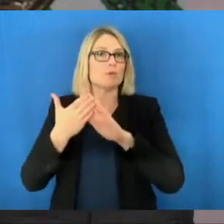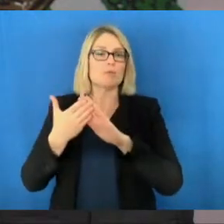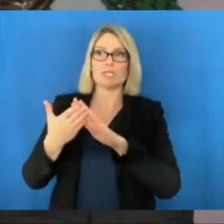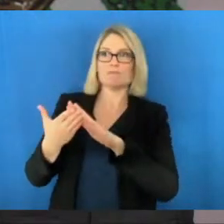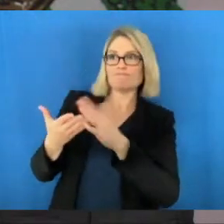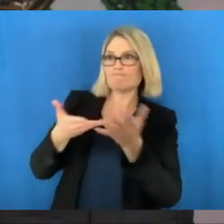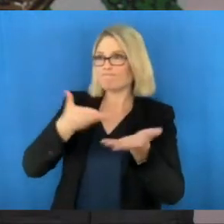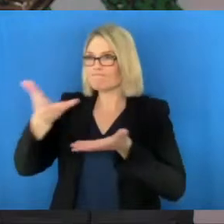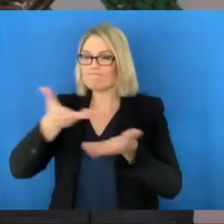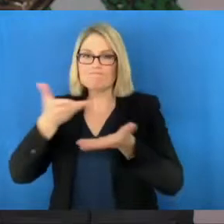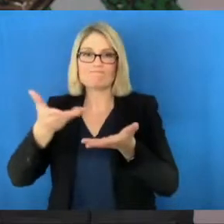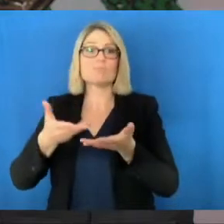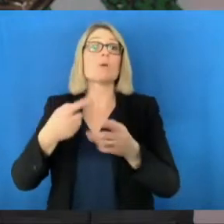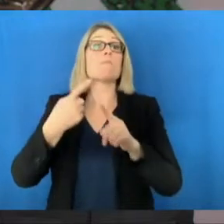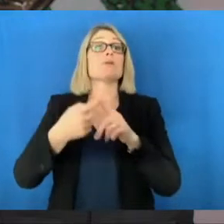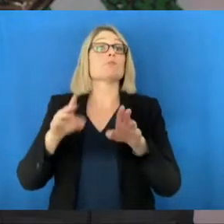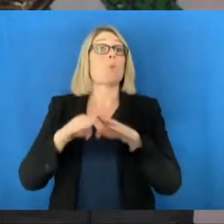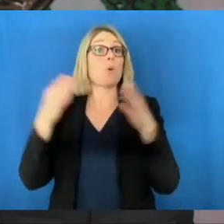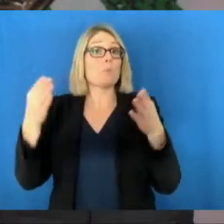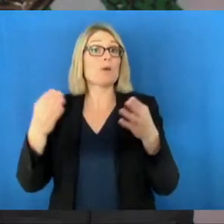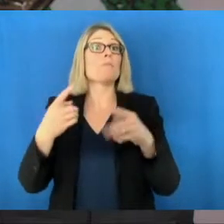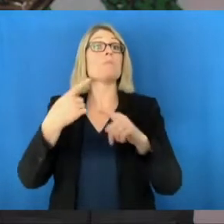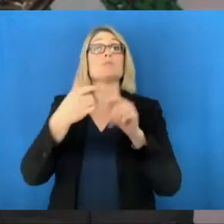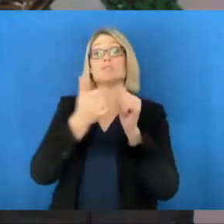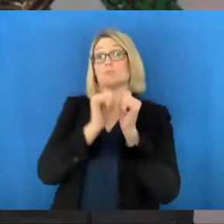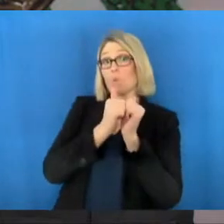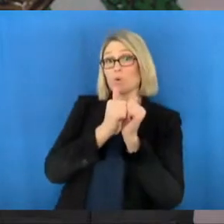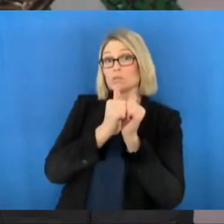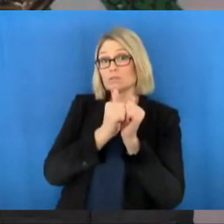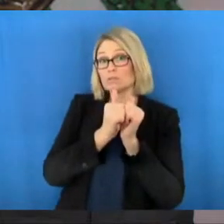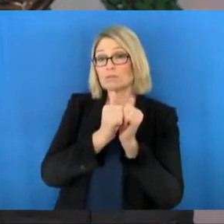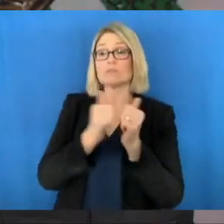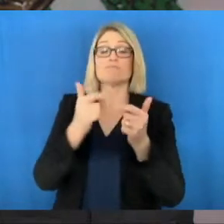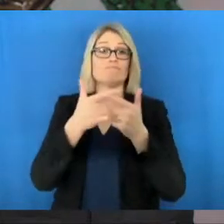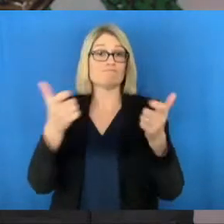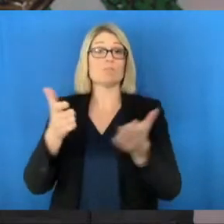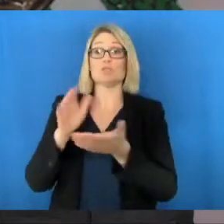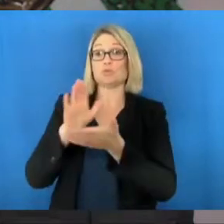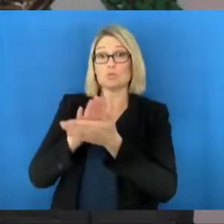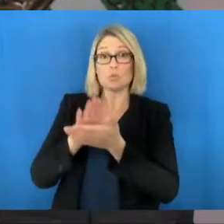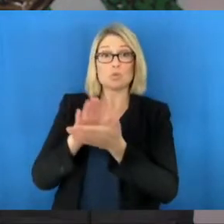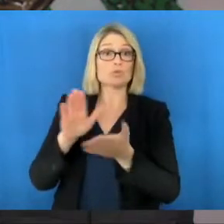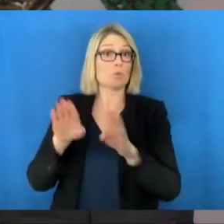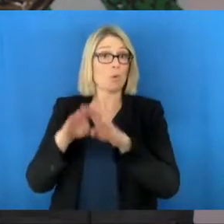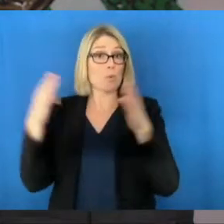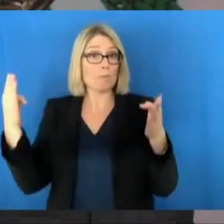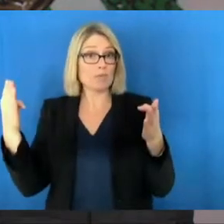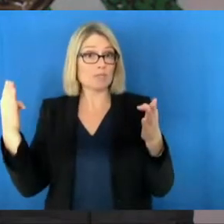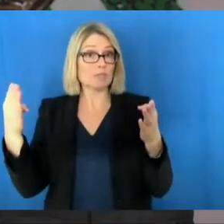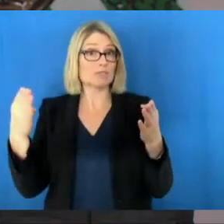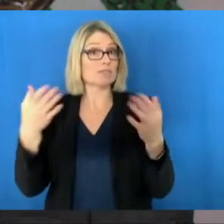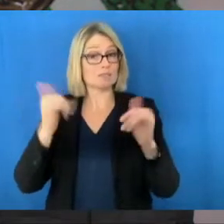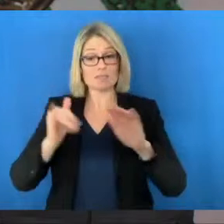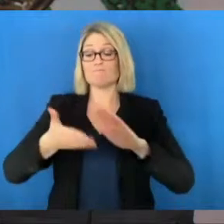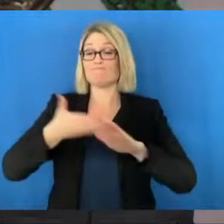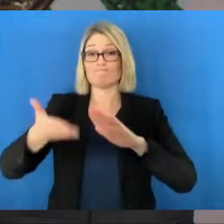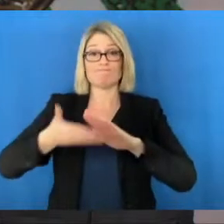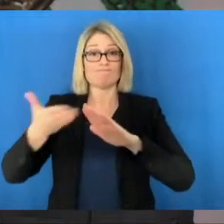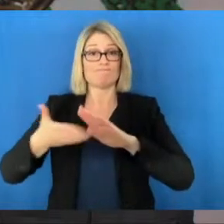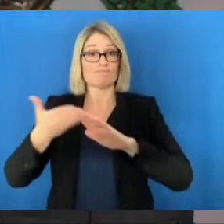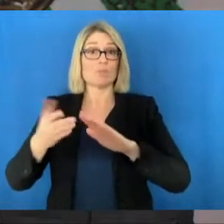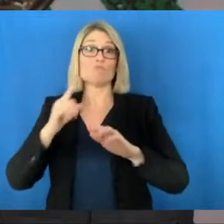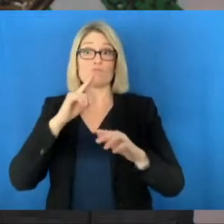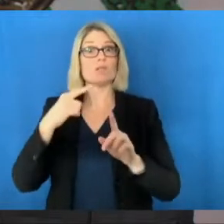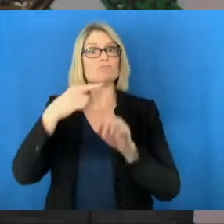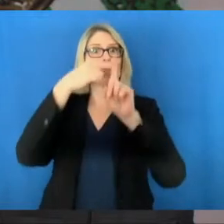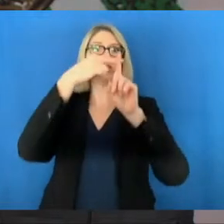now with sporting activities and everything else happening, schools being opened, all of those things have been extremely